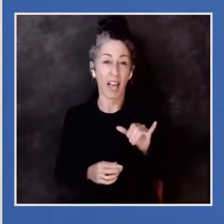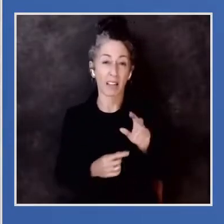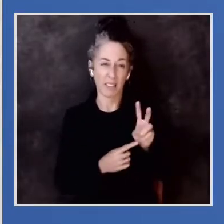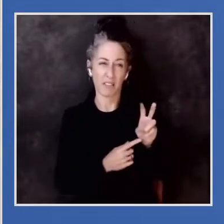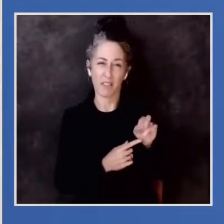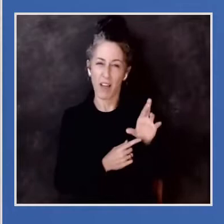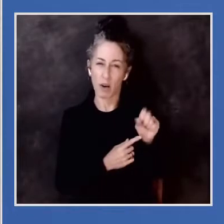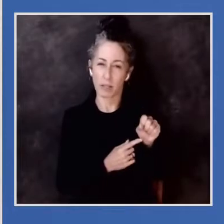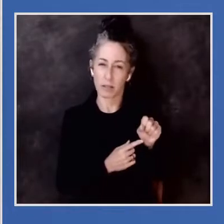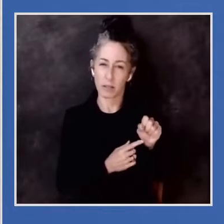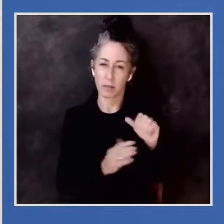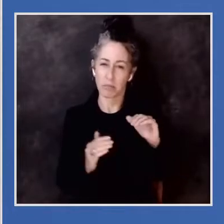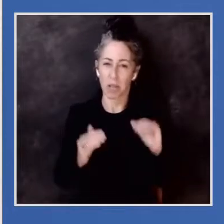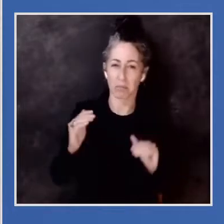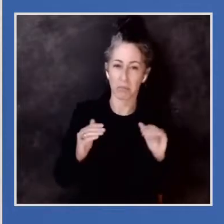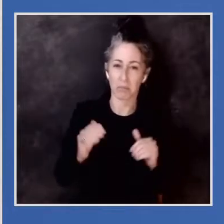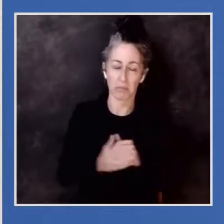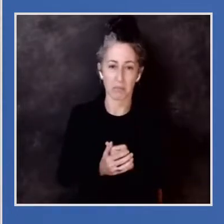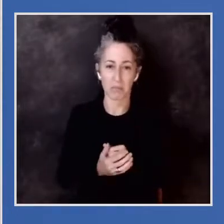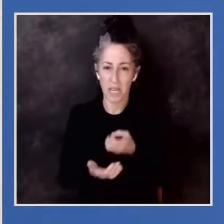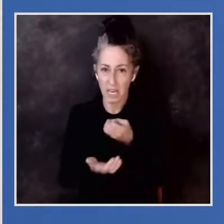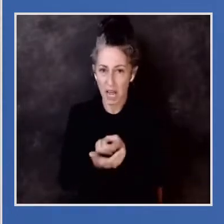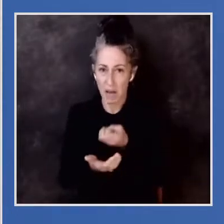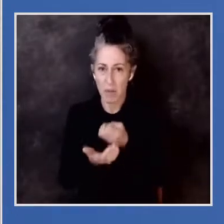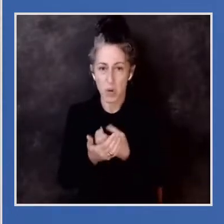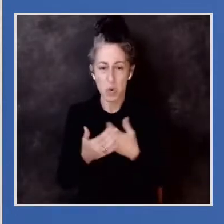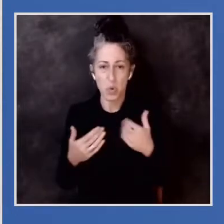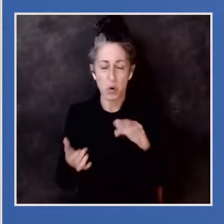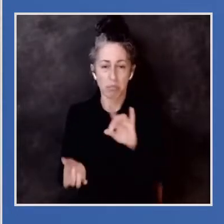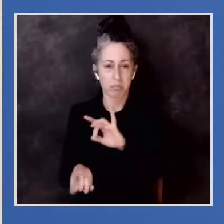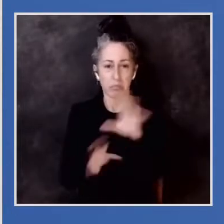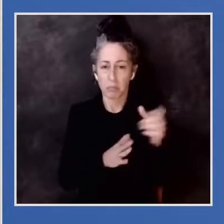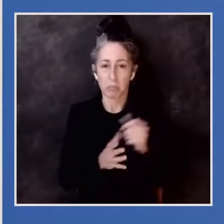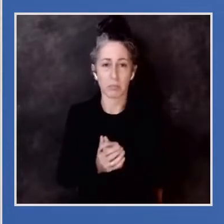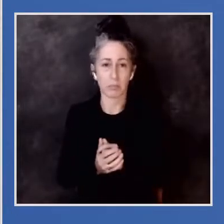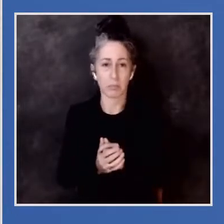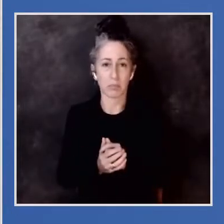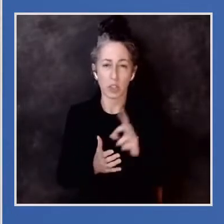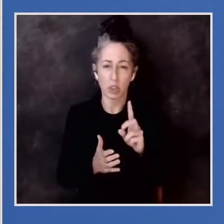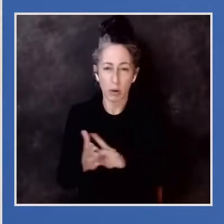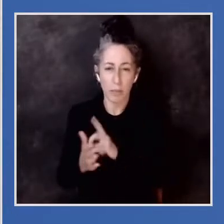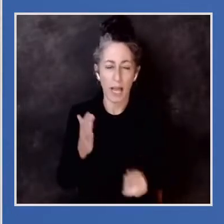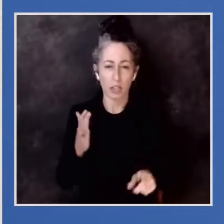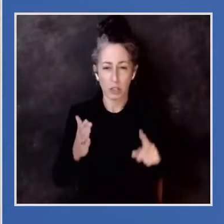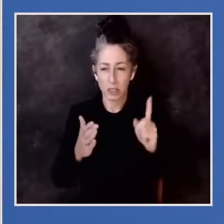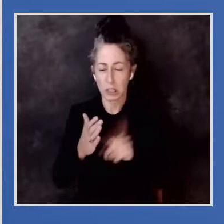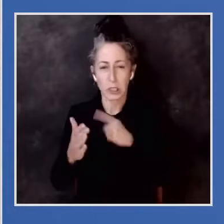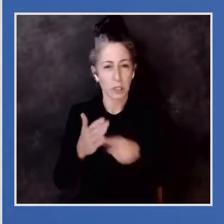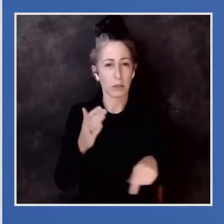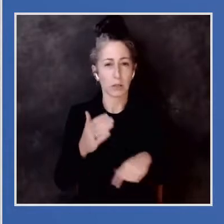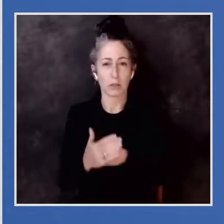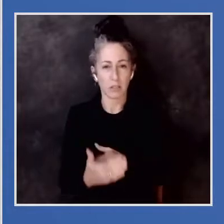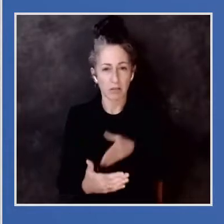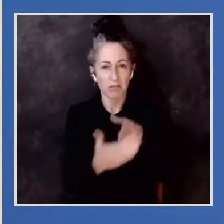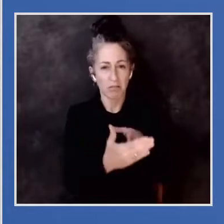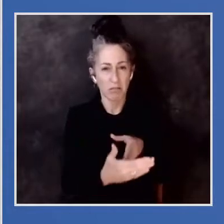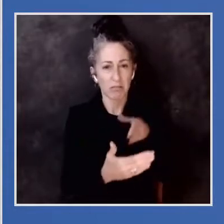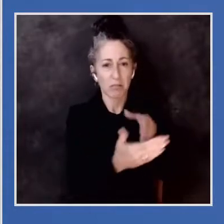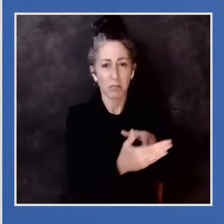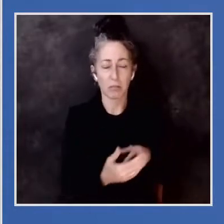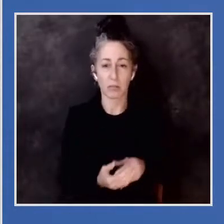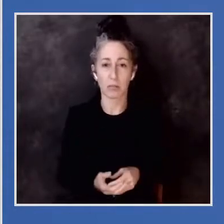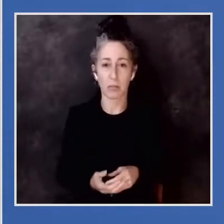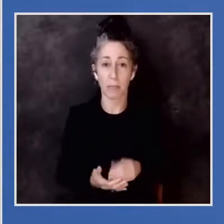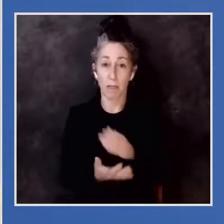economic anguish, the systematic discrimination. And one of them could have rocked the nation, any one of them.